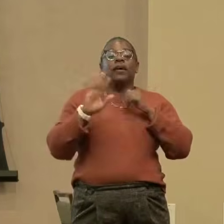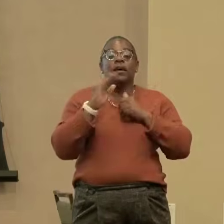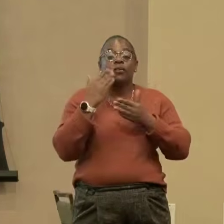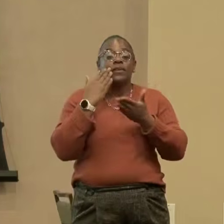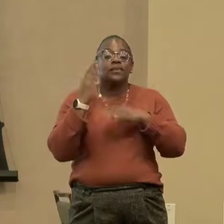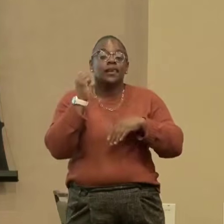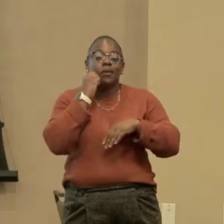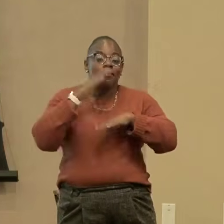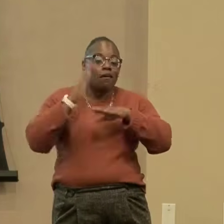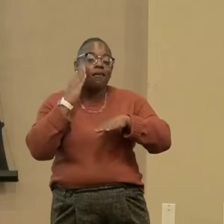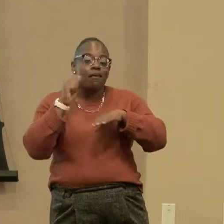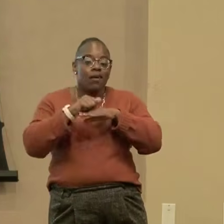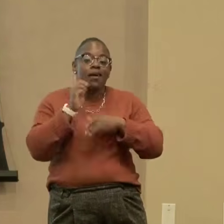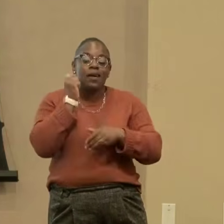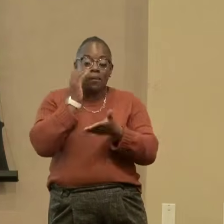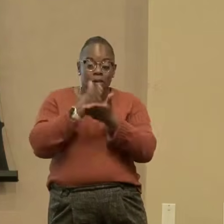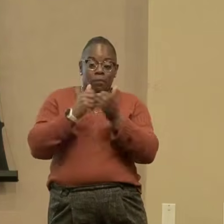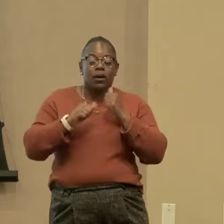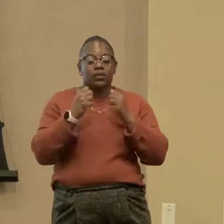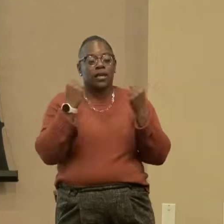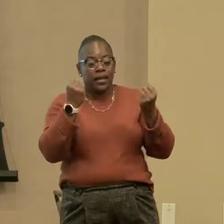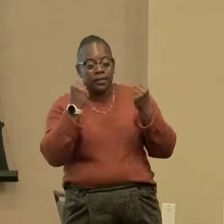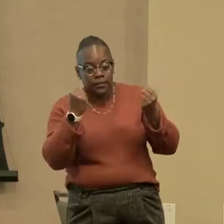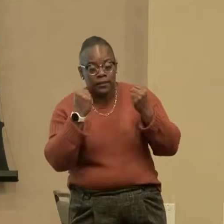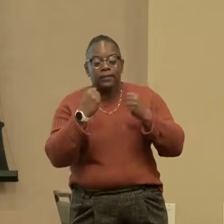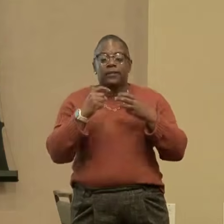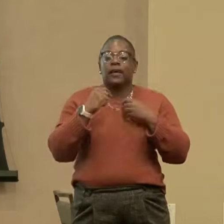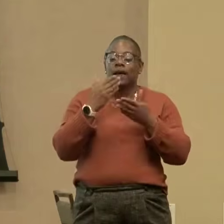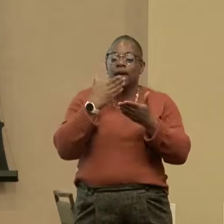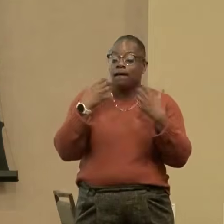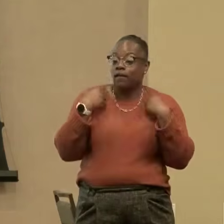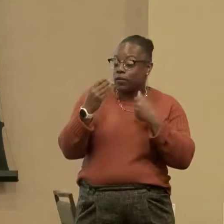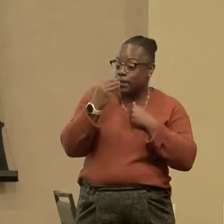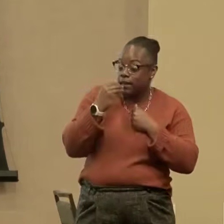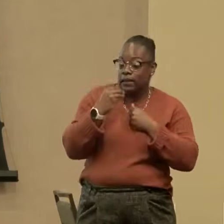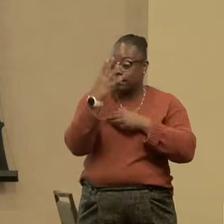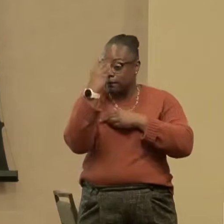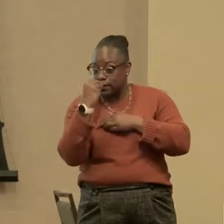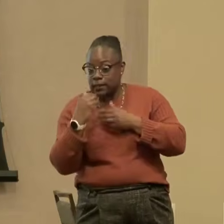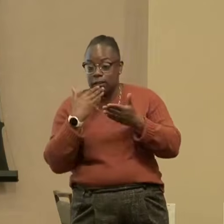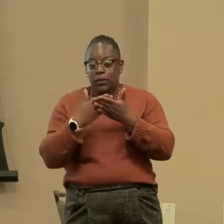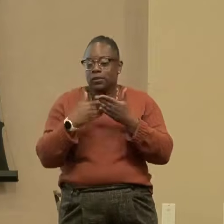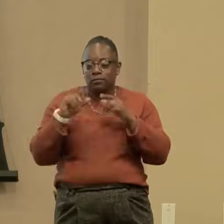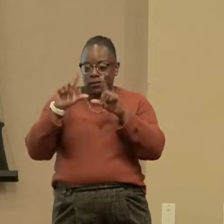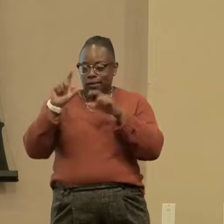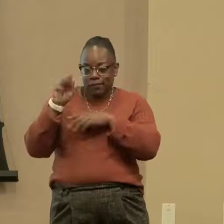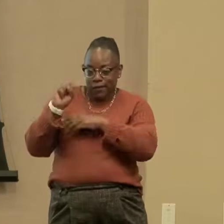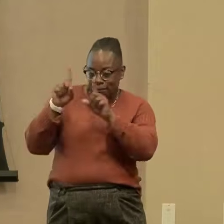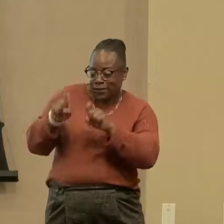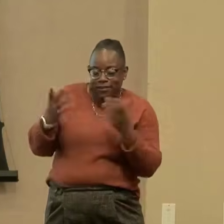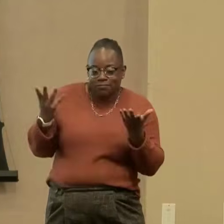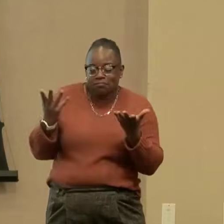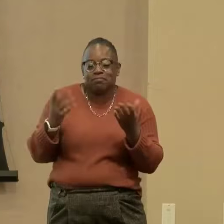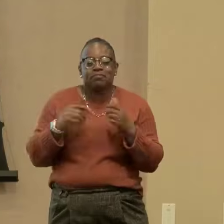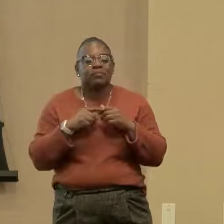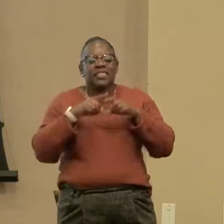and this requires more of like a holistic approach, exercise, healthy eating, good sleep patterns. There's no lab test for this. So it